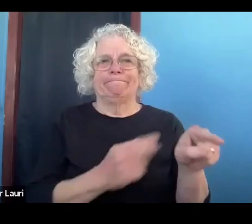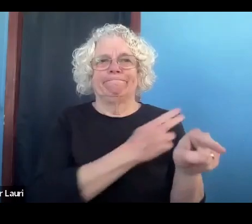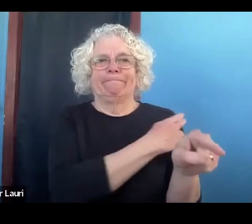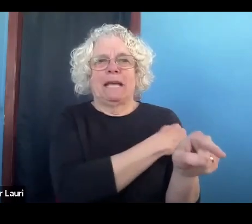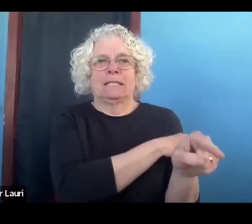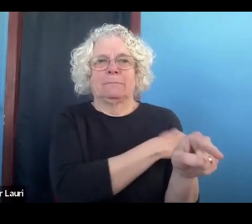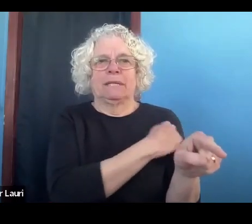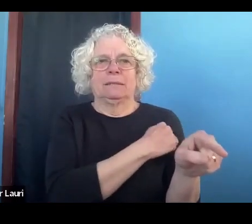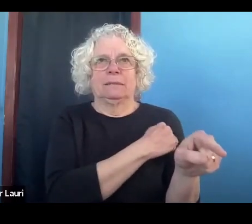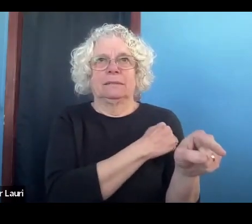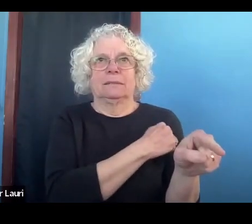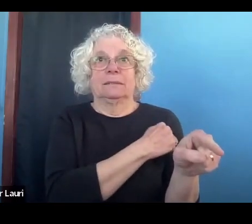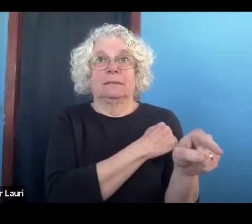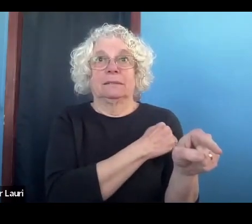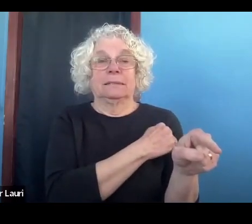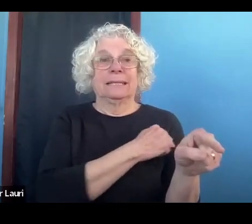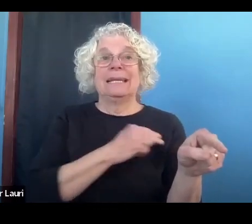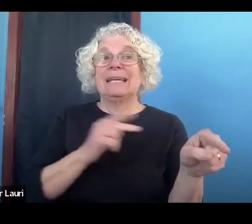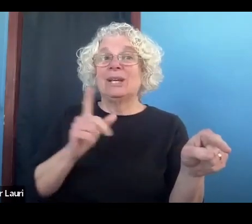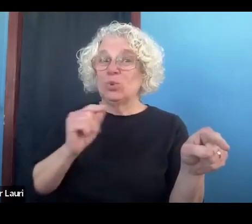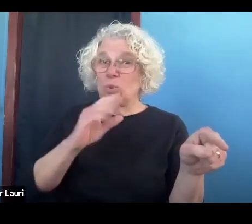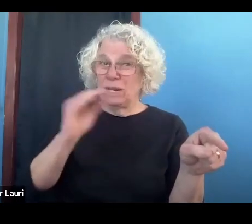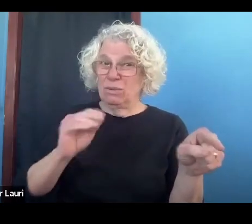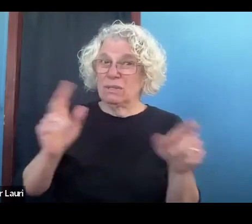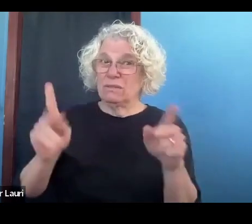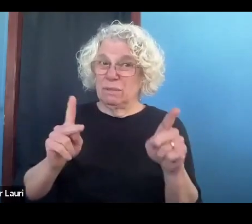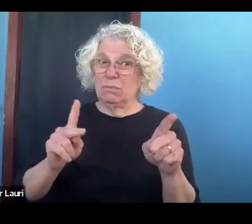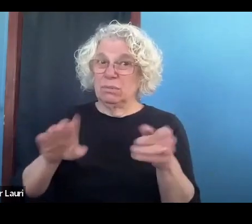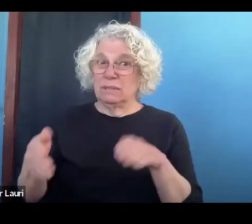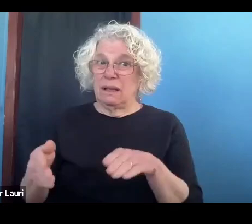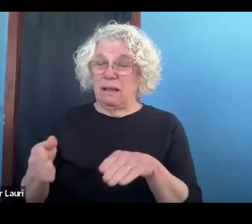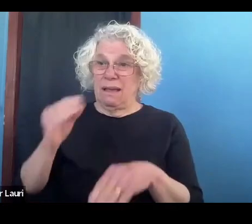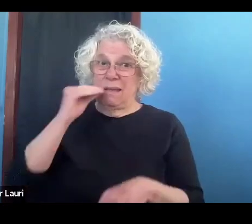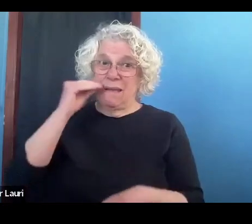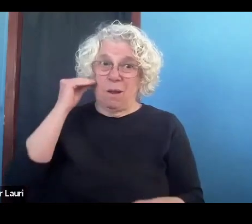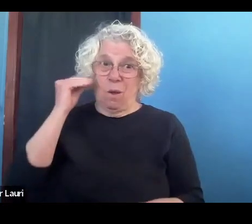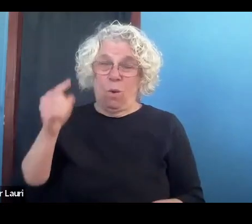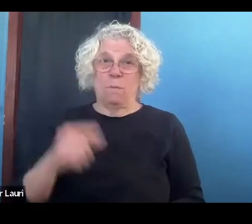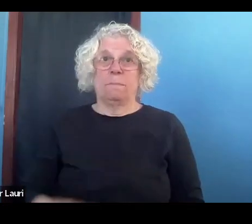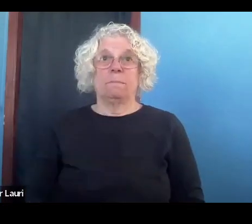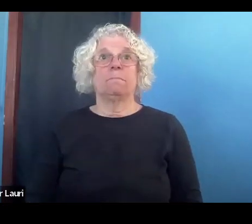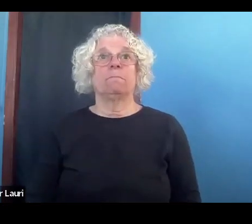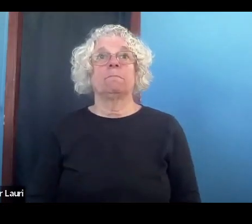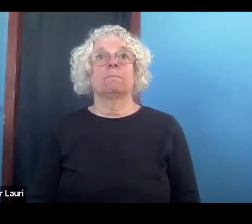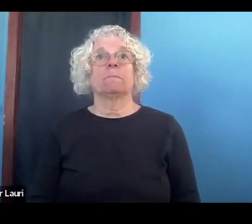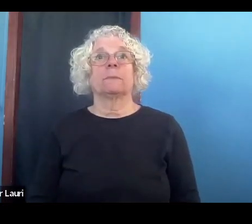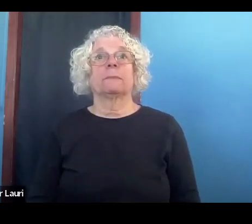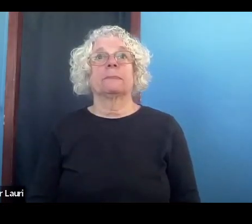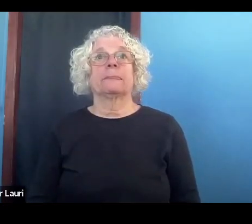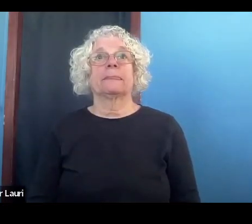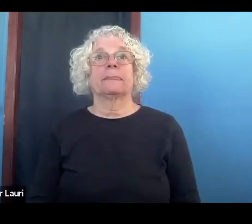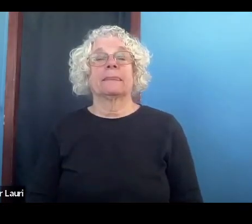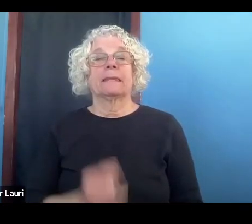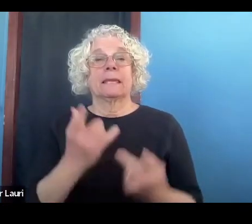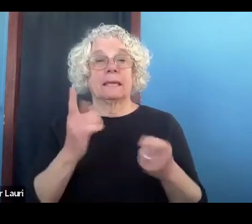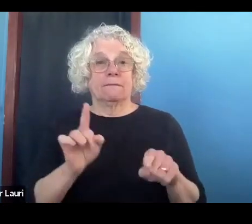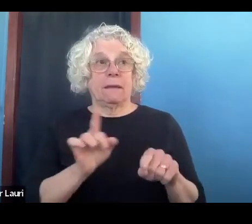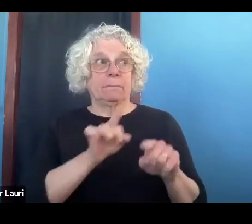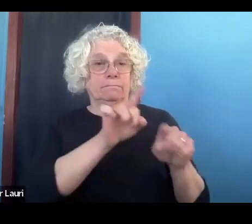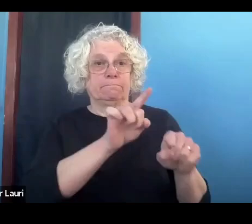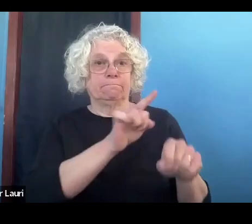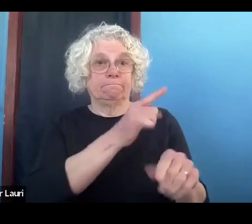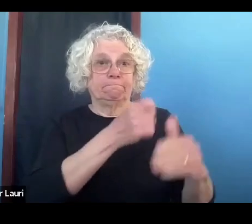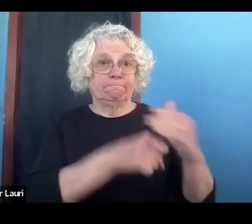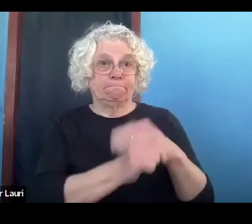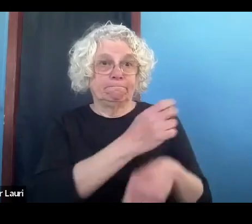only 20% of people die at home. Some key facts about end-of-life hospitalizations. A